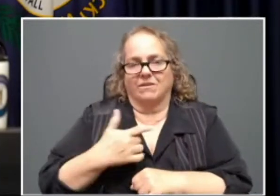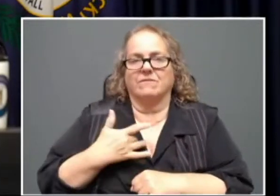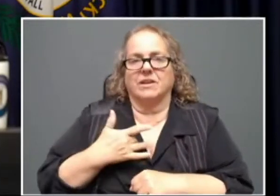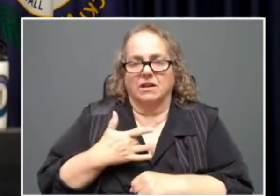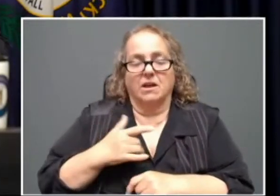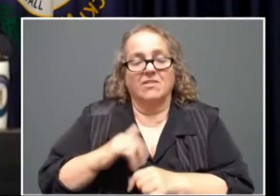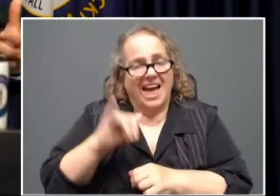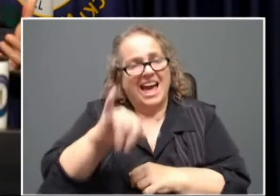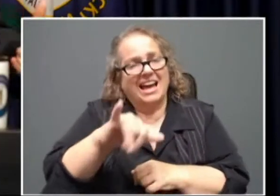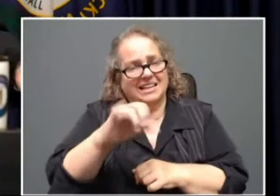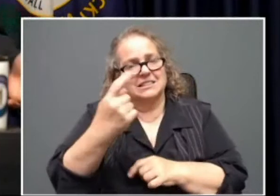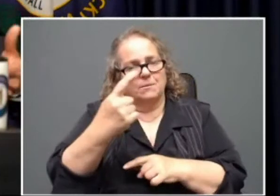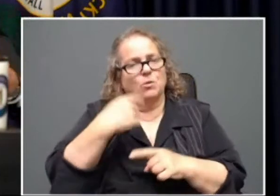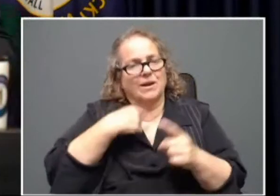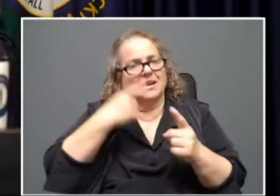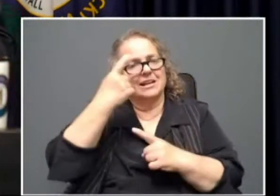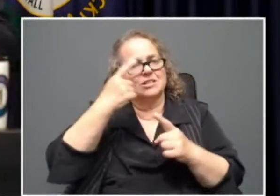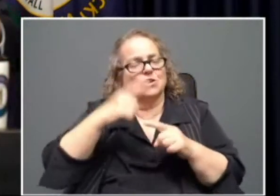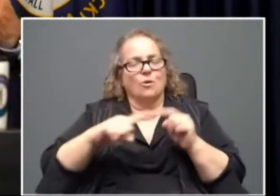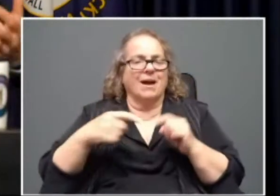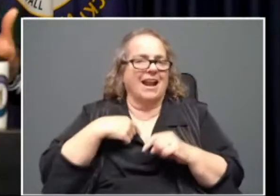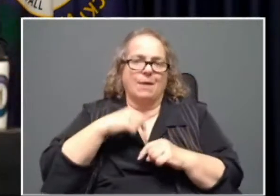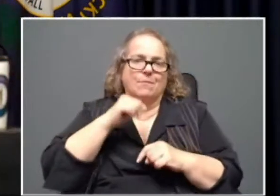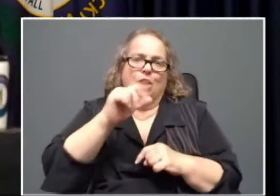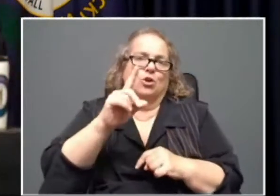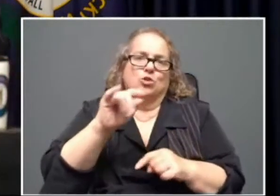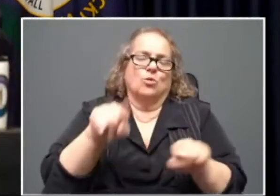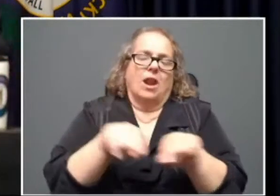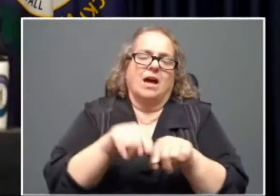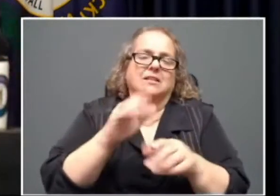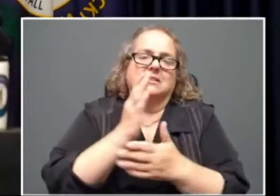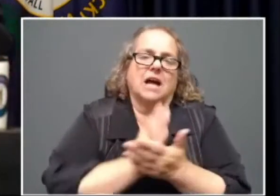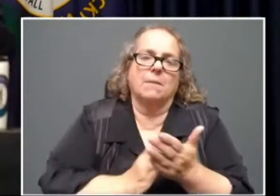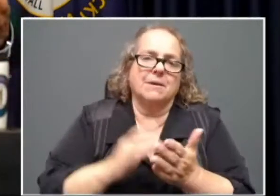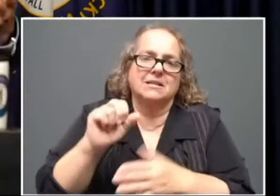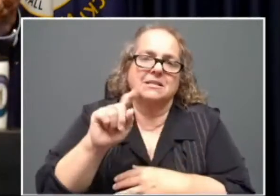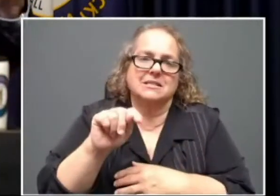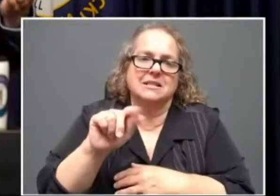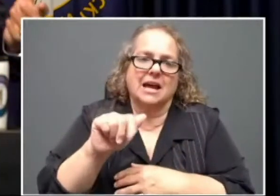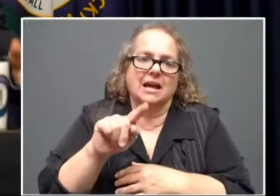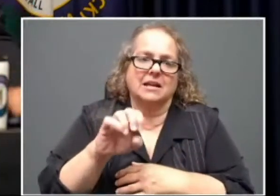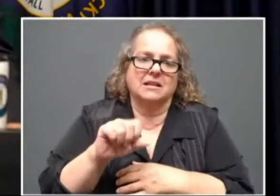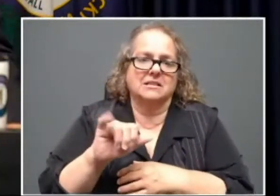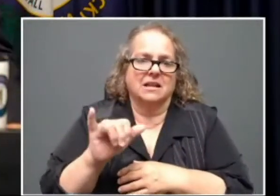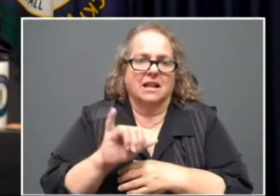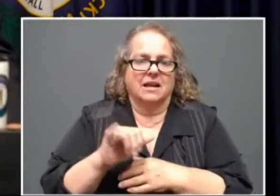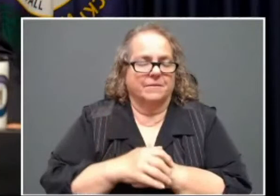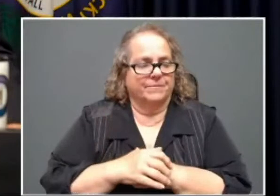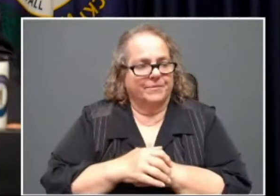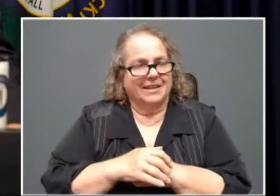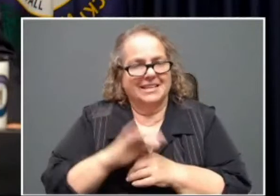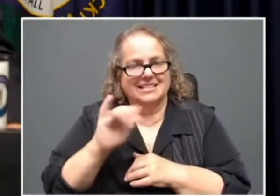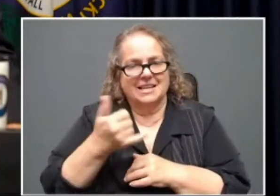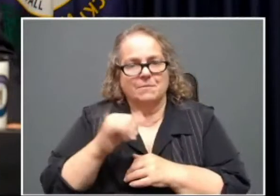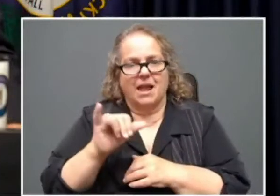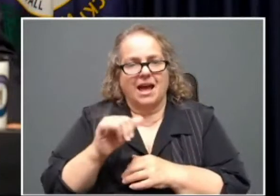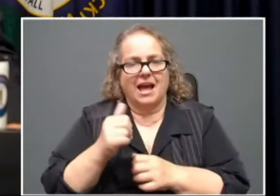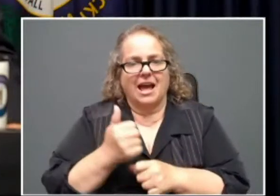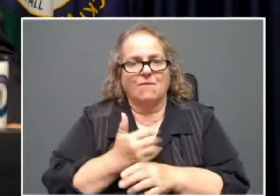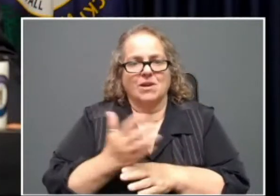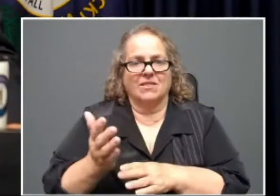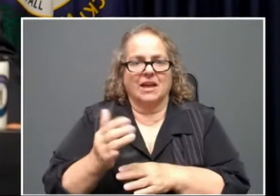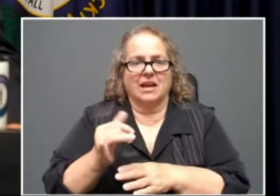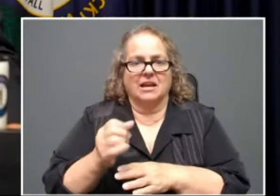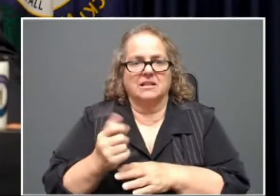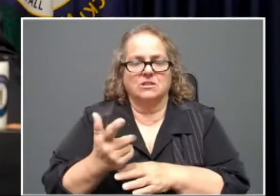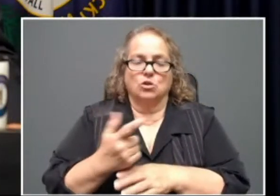it like some states that you know, when it seems like everything now falls into red or